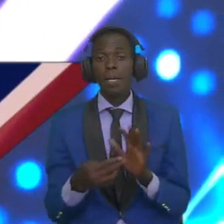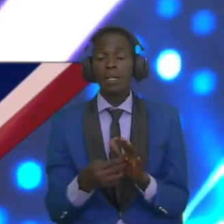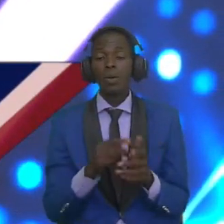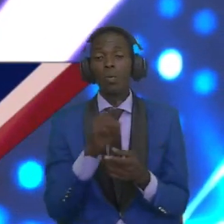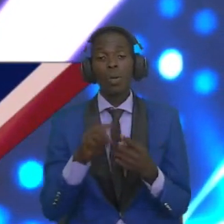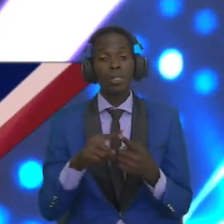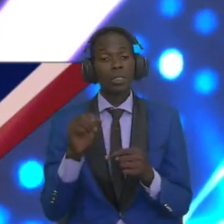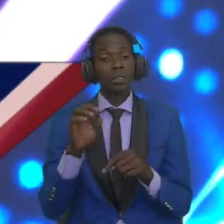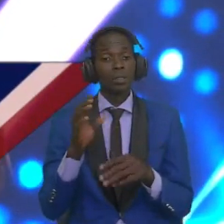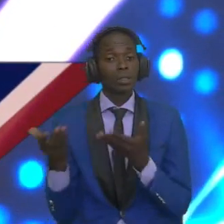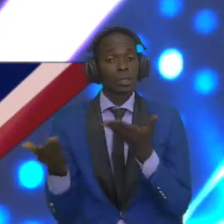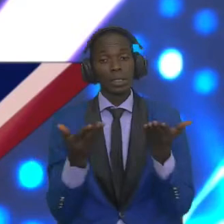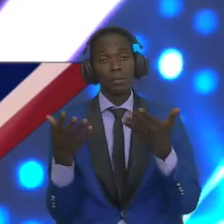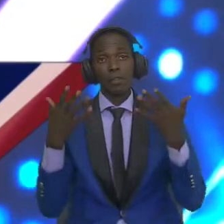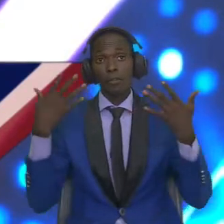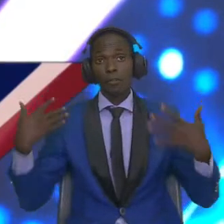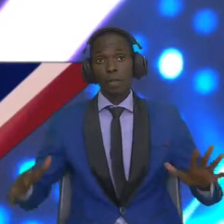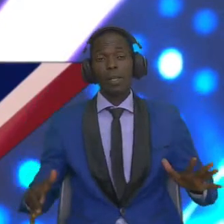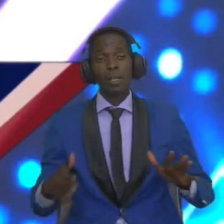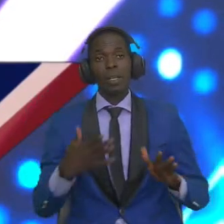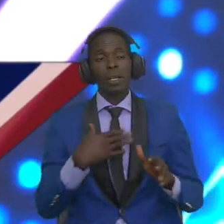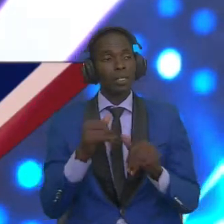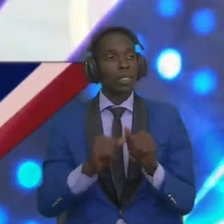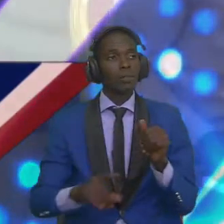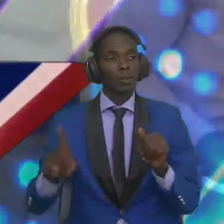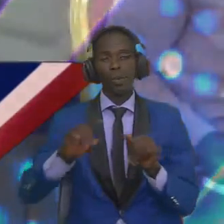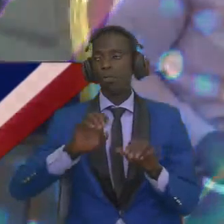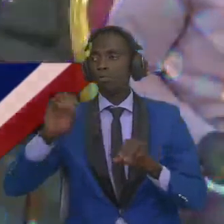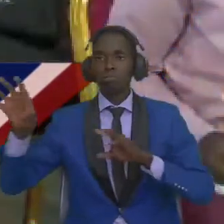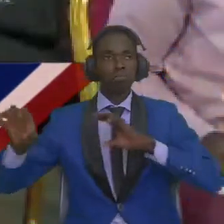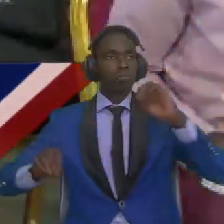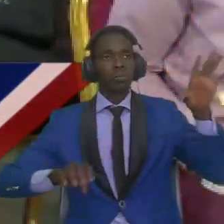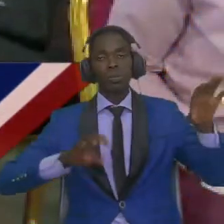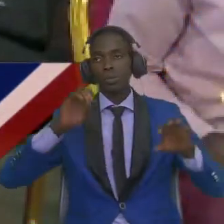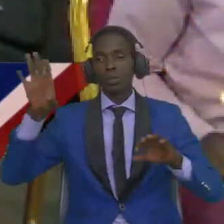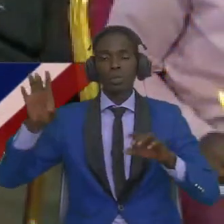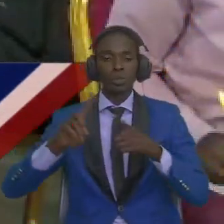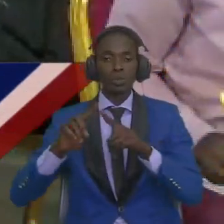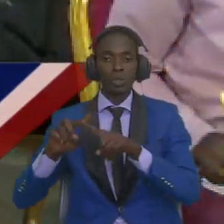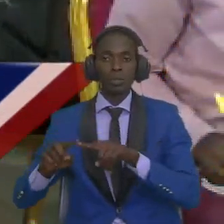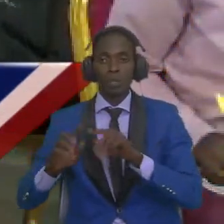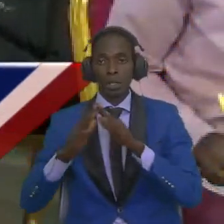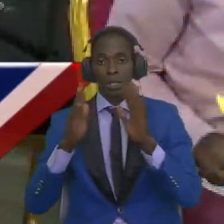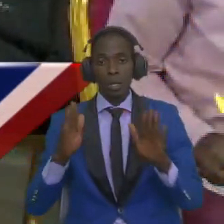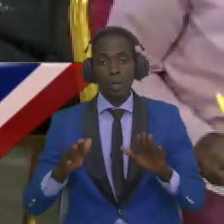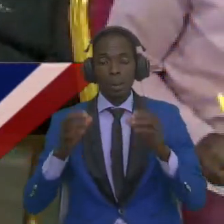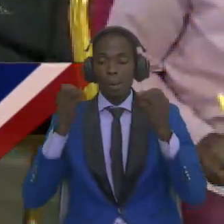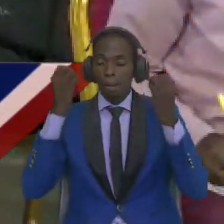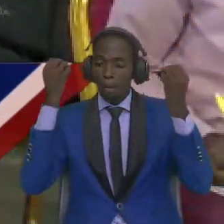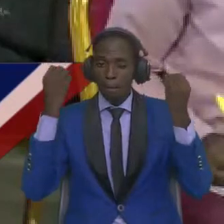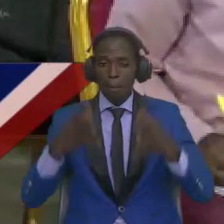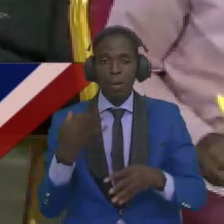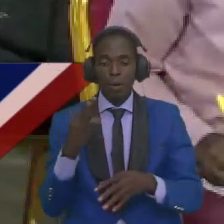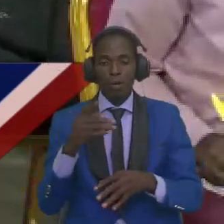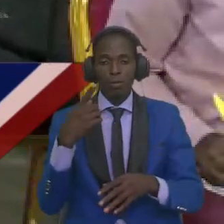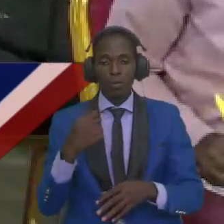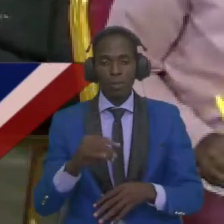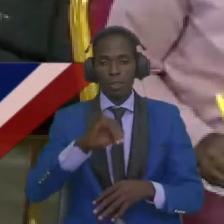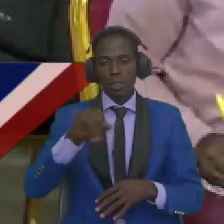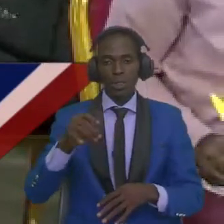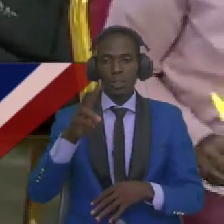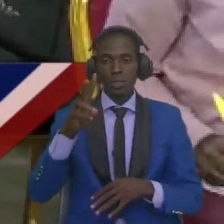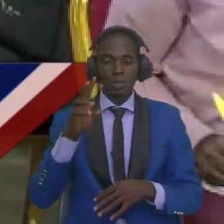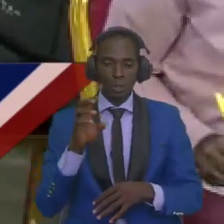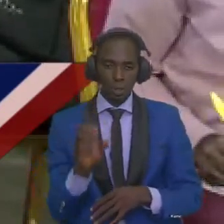ended, and then they scattered to their houses, many of the Jews and religious